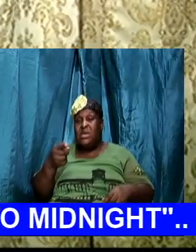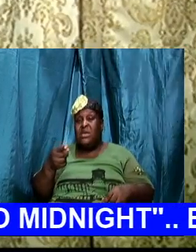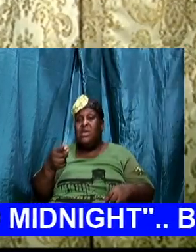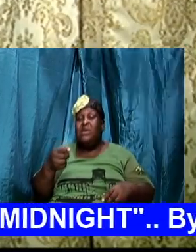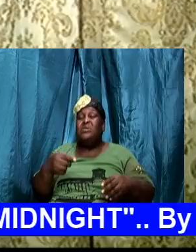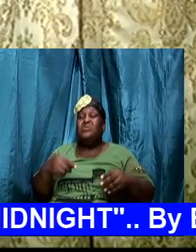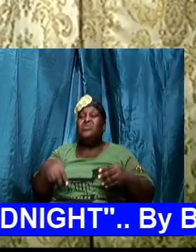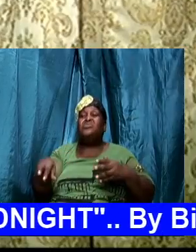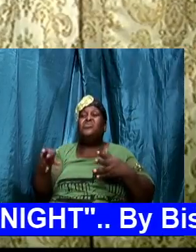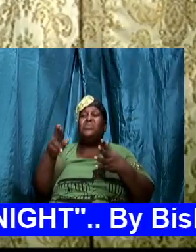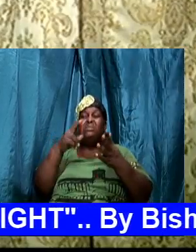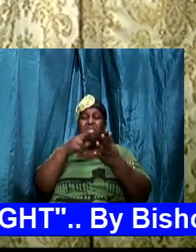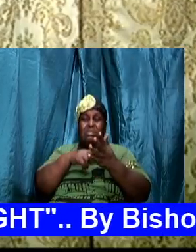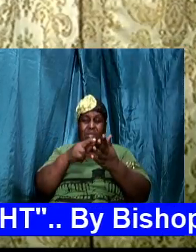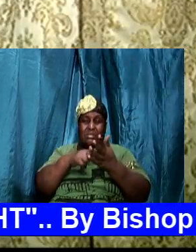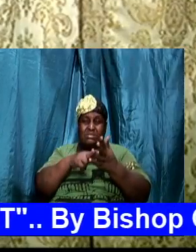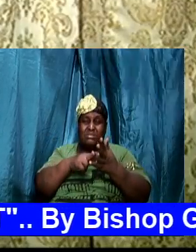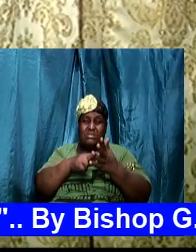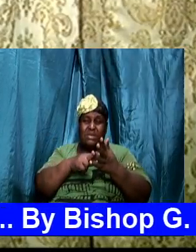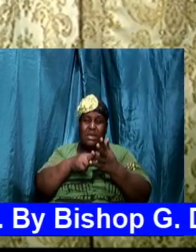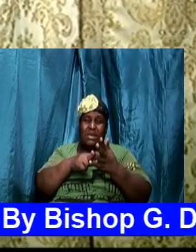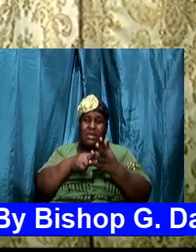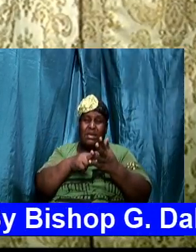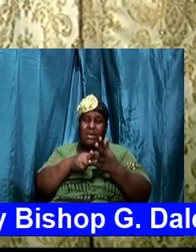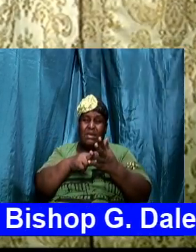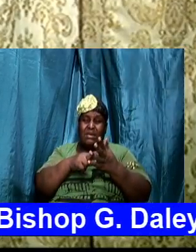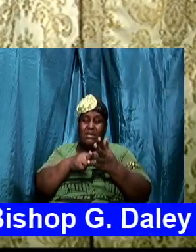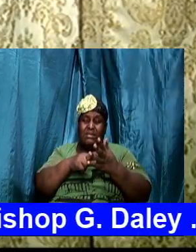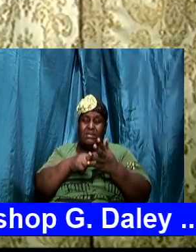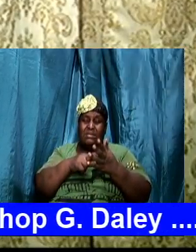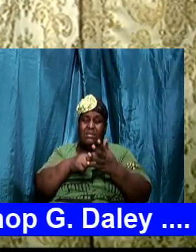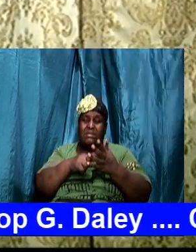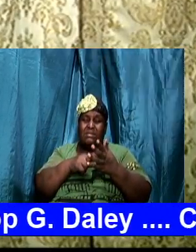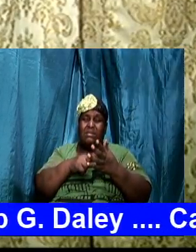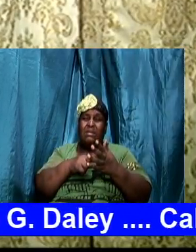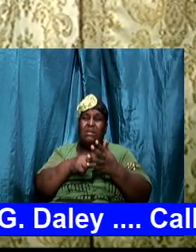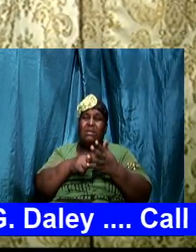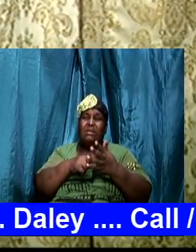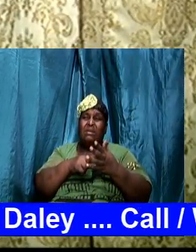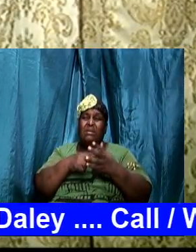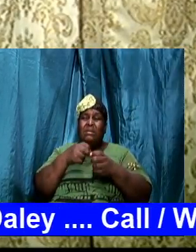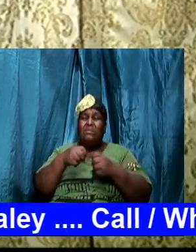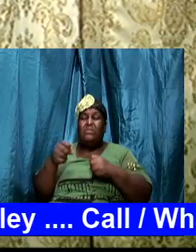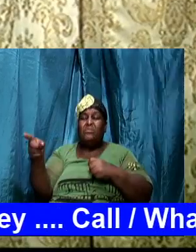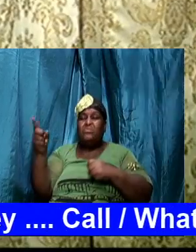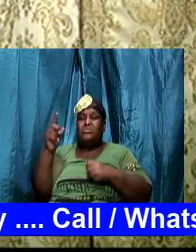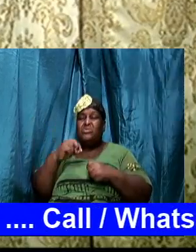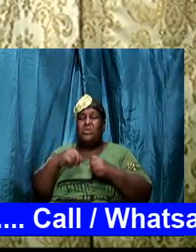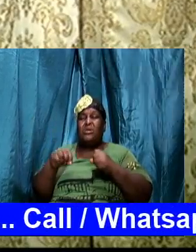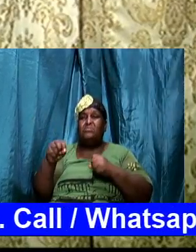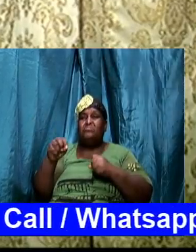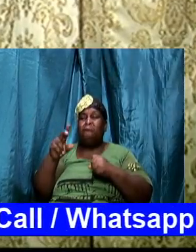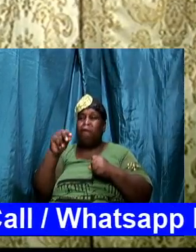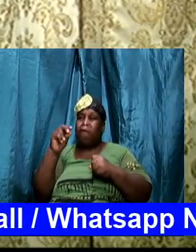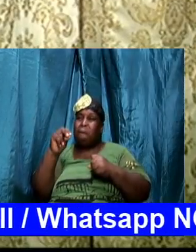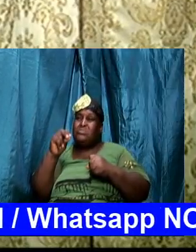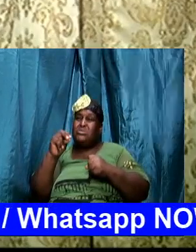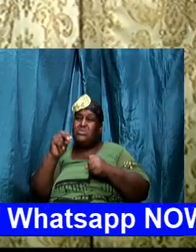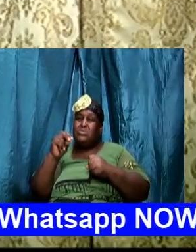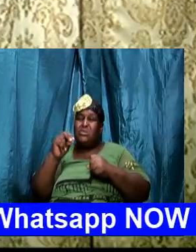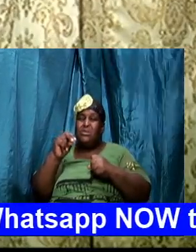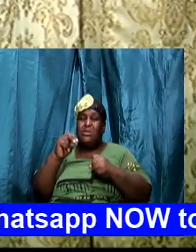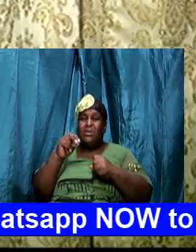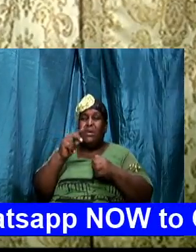creation because we can believe that God did a part and evolution did a part. But if the Bible said that